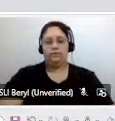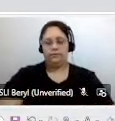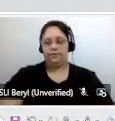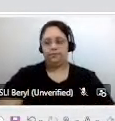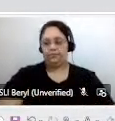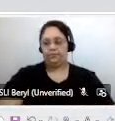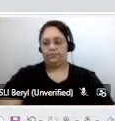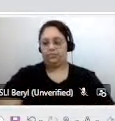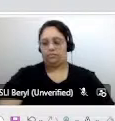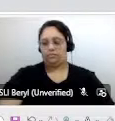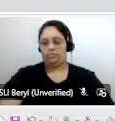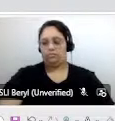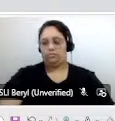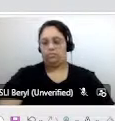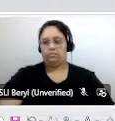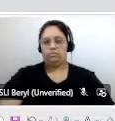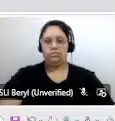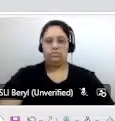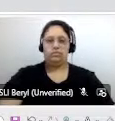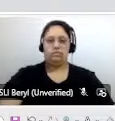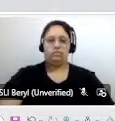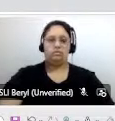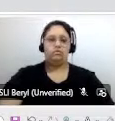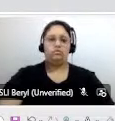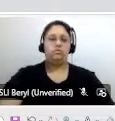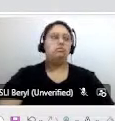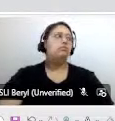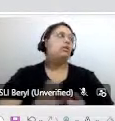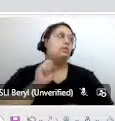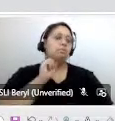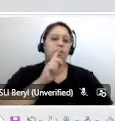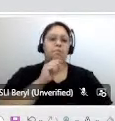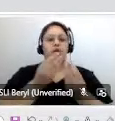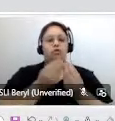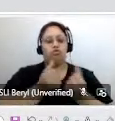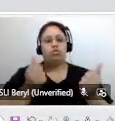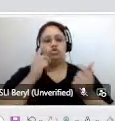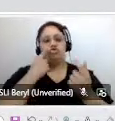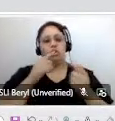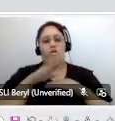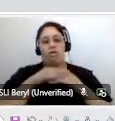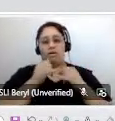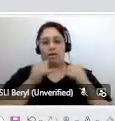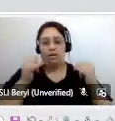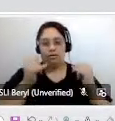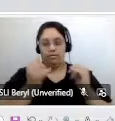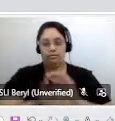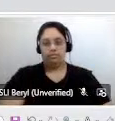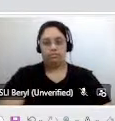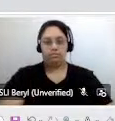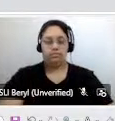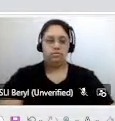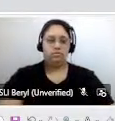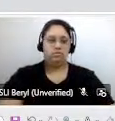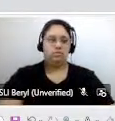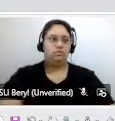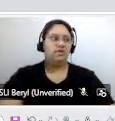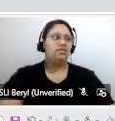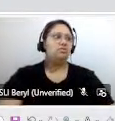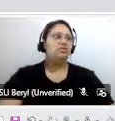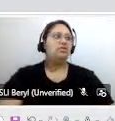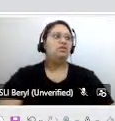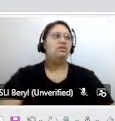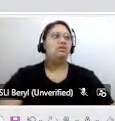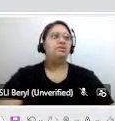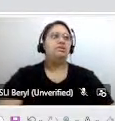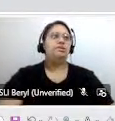now for any, so those resolutions, I just want to check online. I don't see any